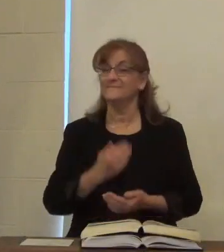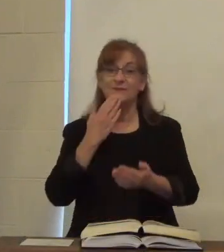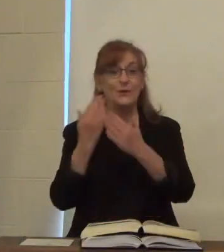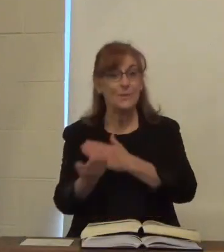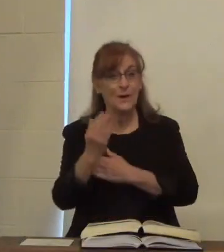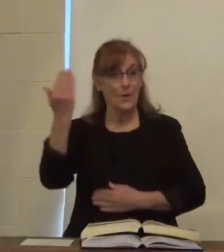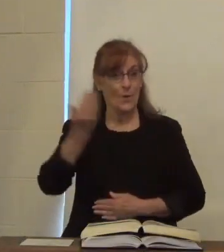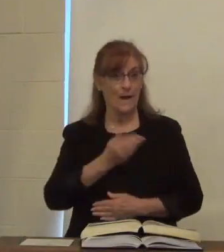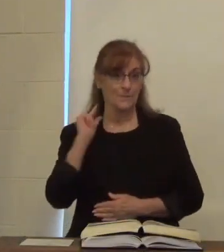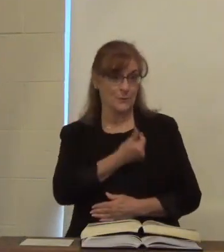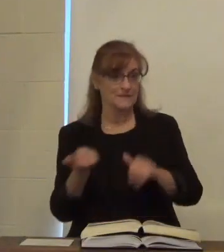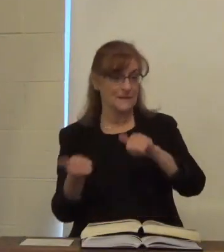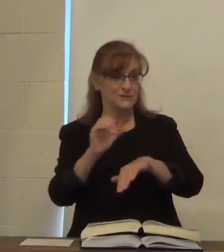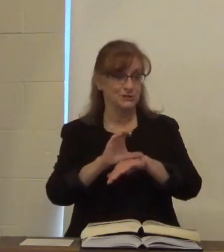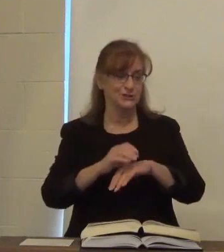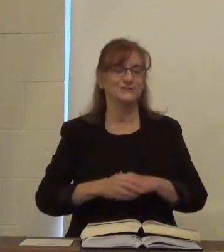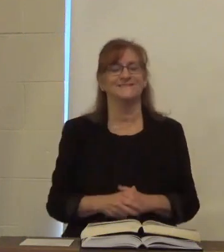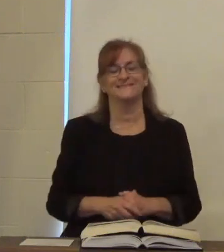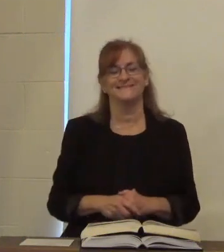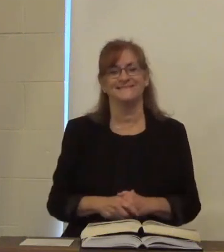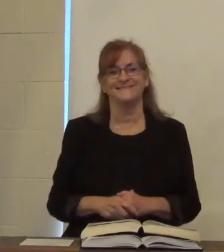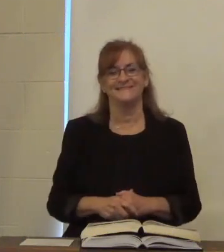Good morning and welcome to Grace Baptist Church.